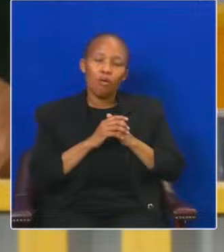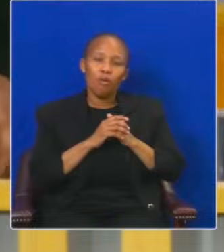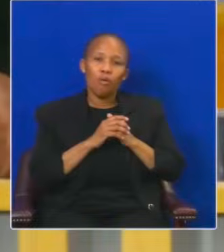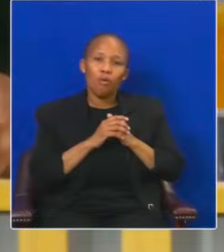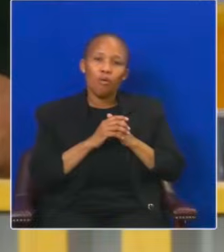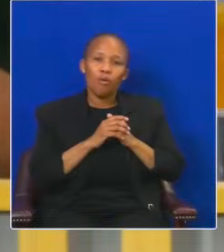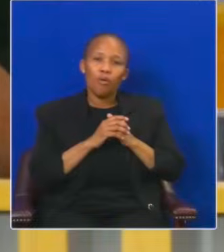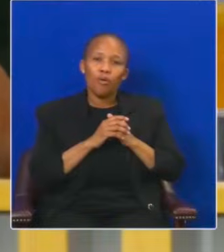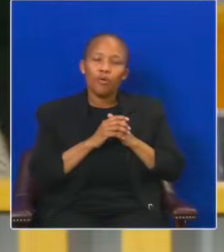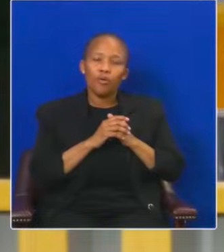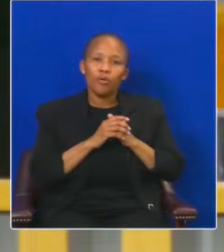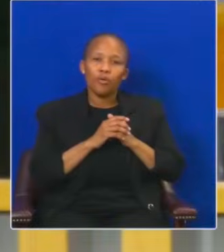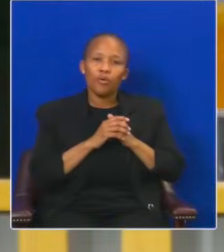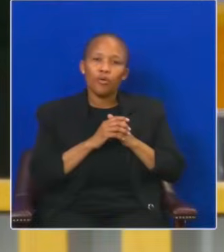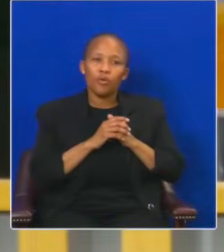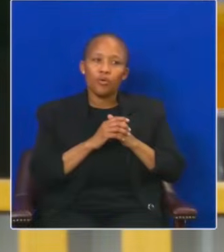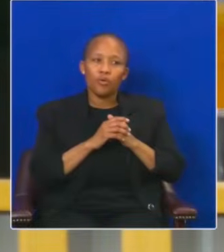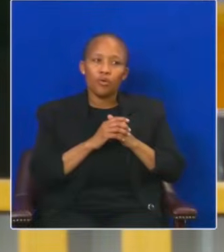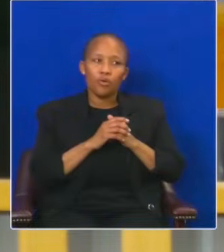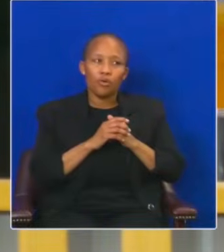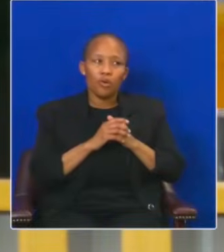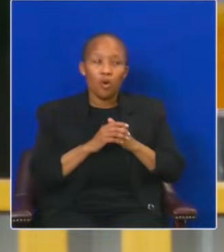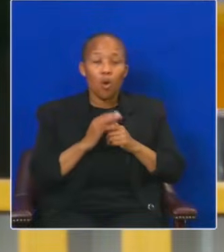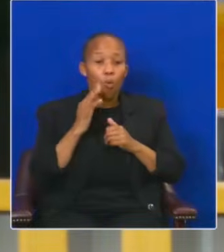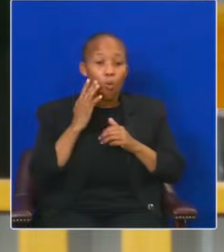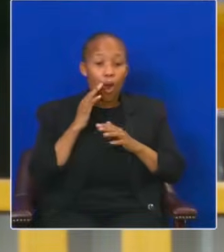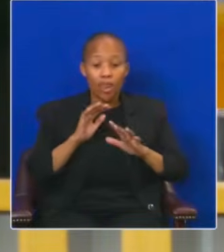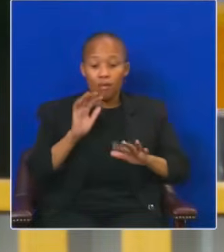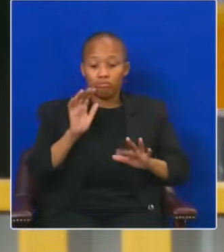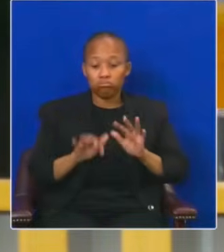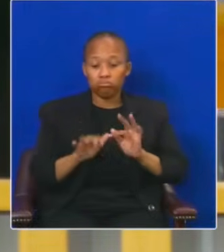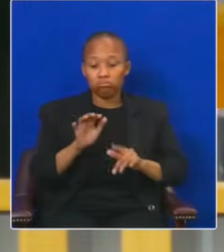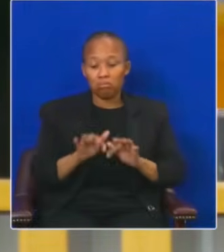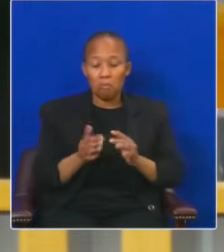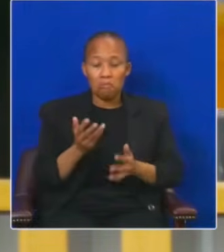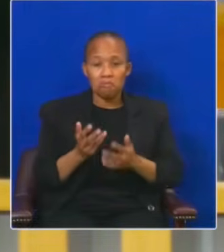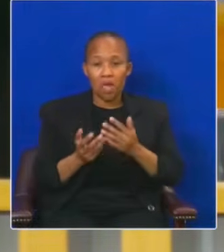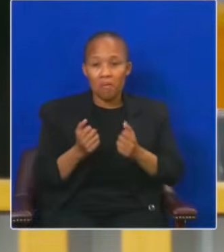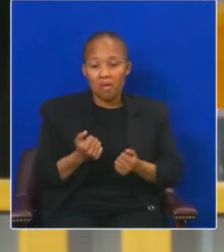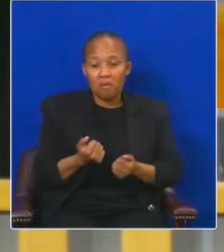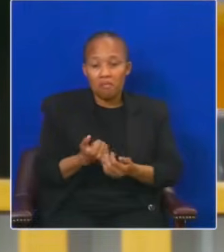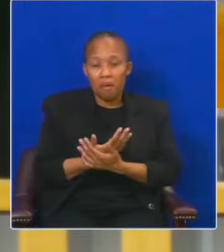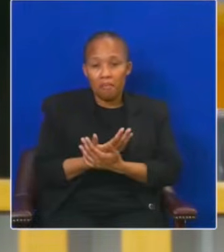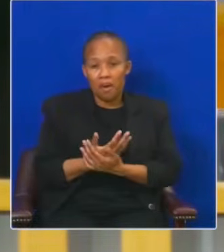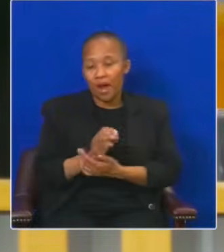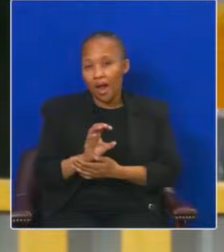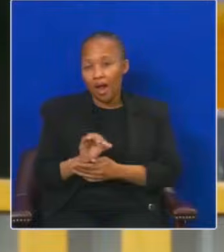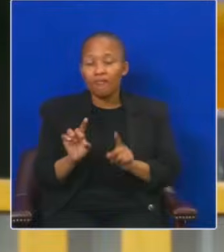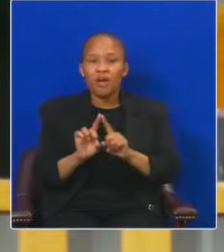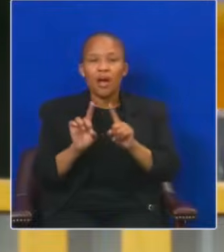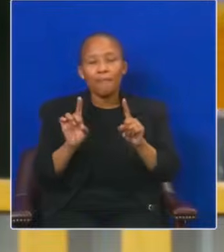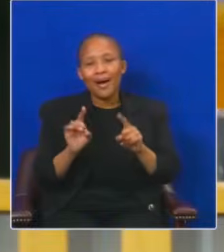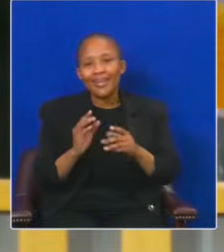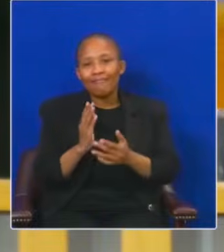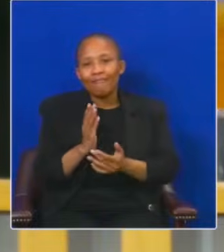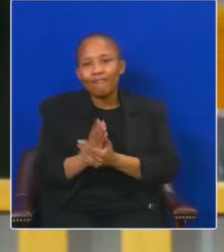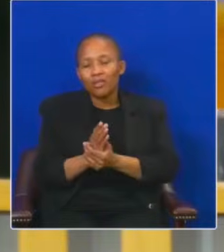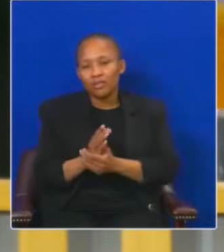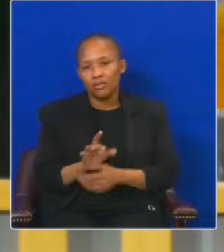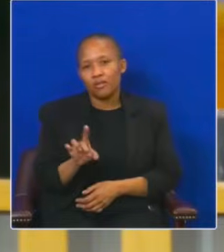typing the statement, Commissioners, but the fact remains that he indicated